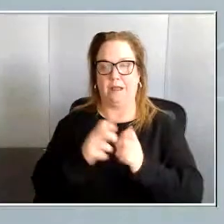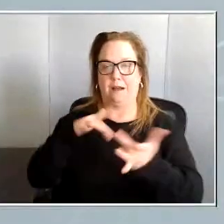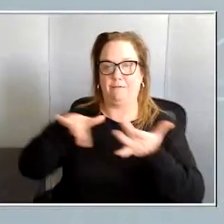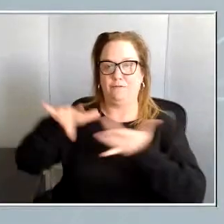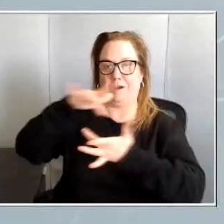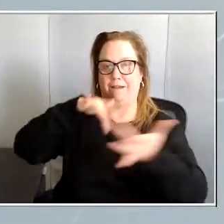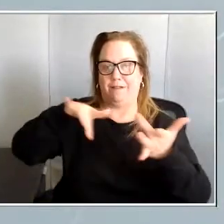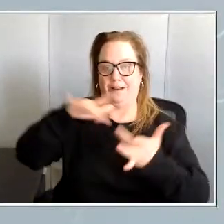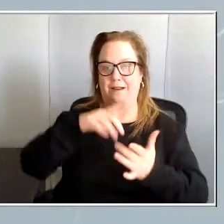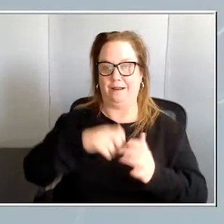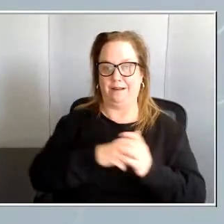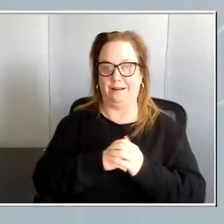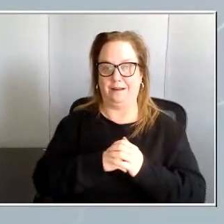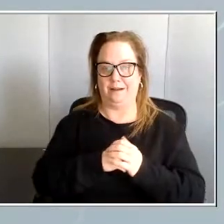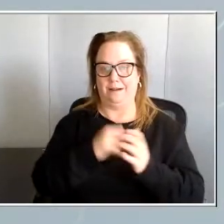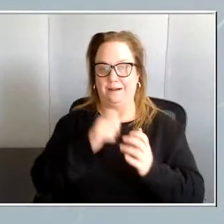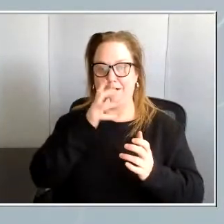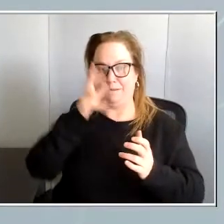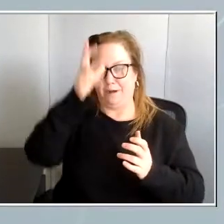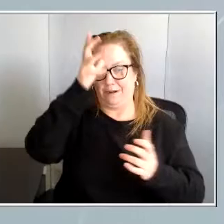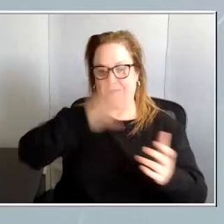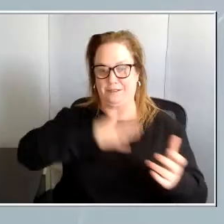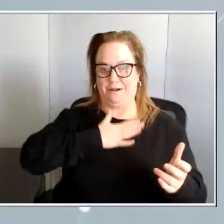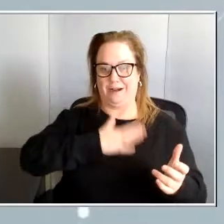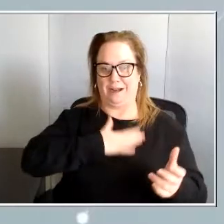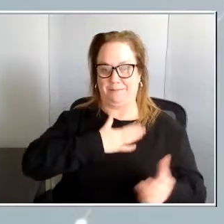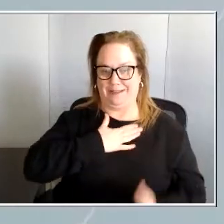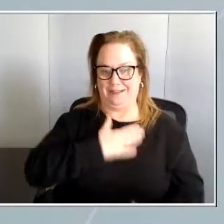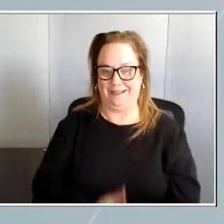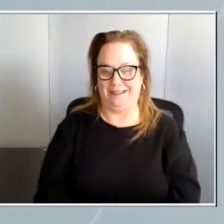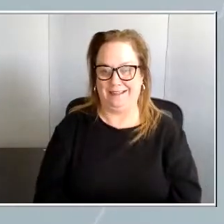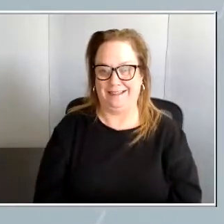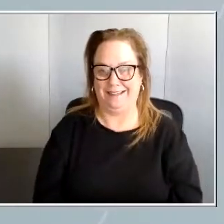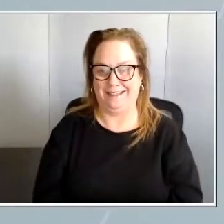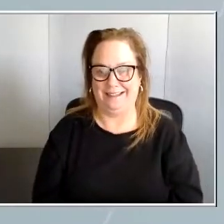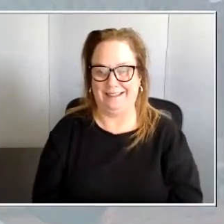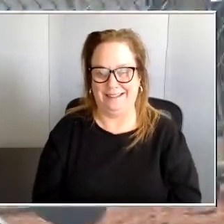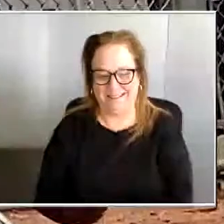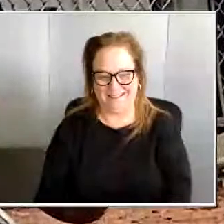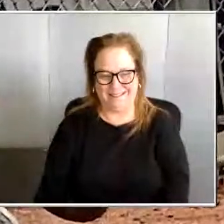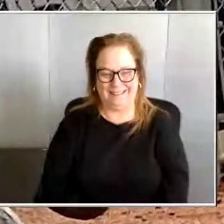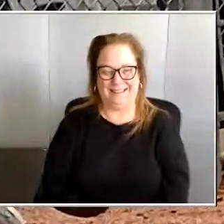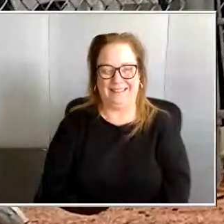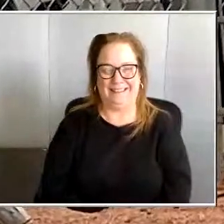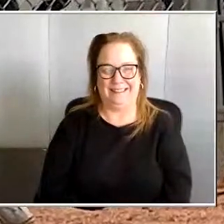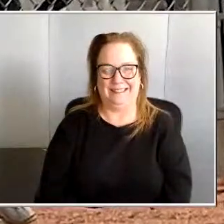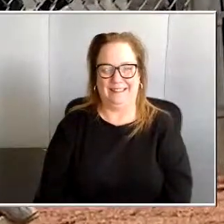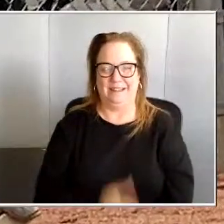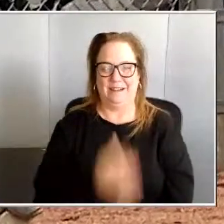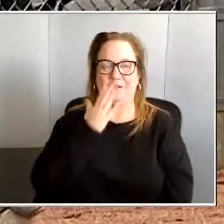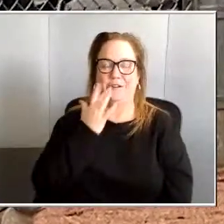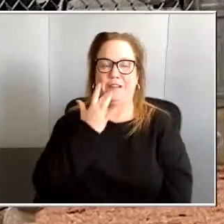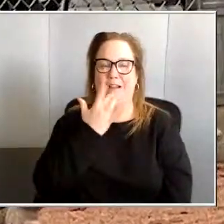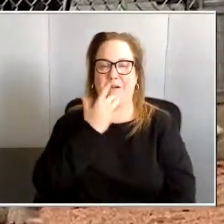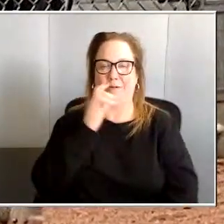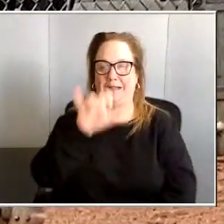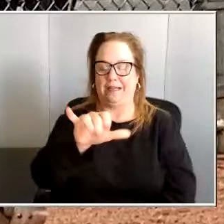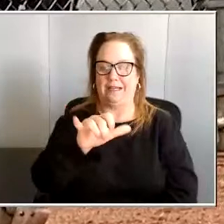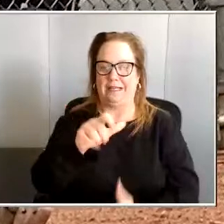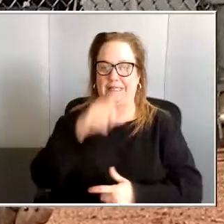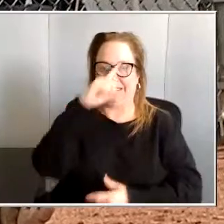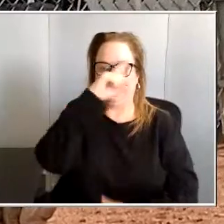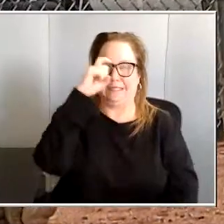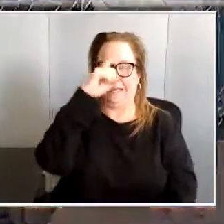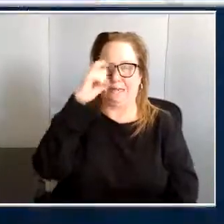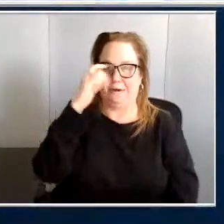so I'm sure your parents are happy. Well, good luck with that this summer. We know that